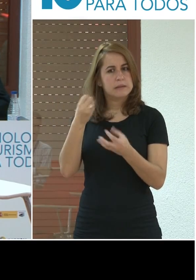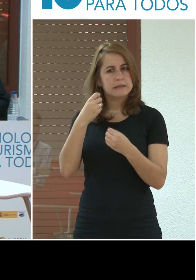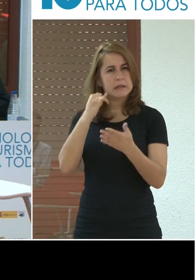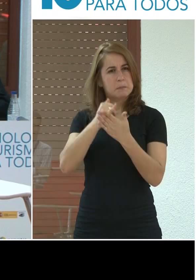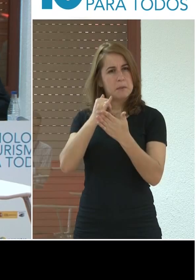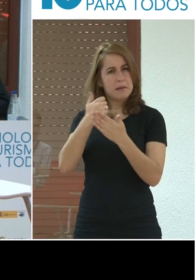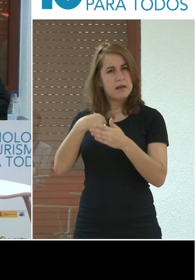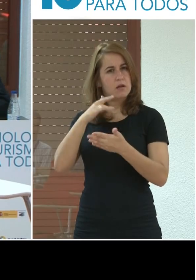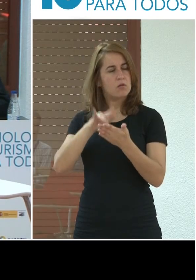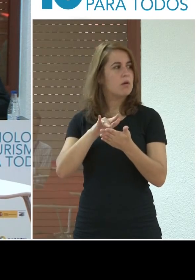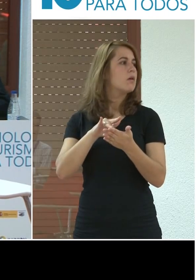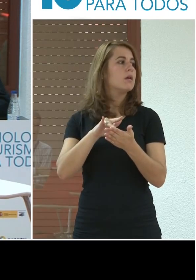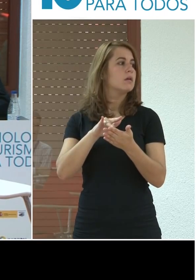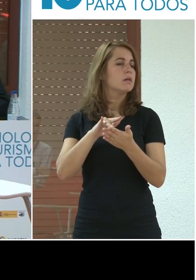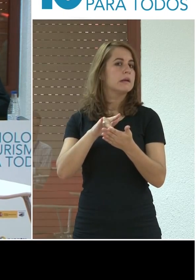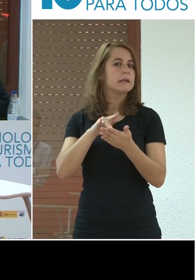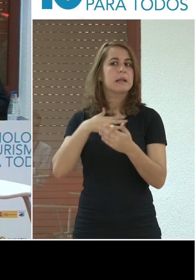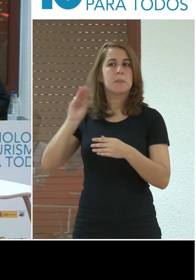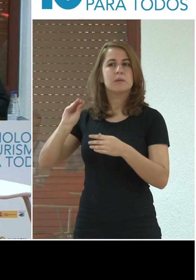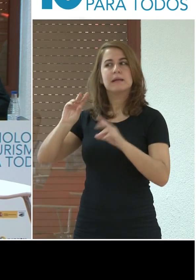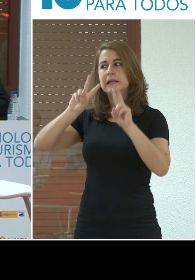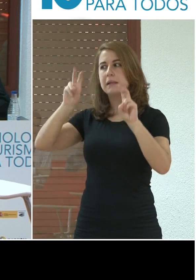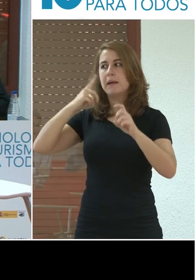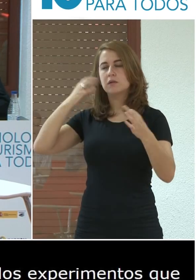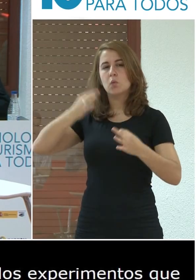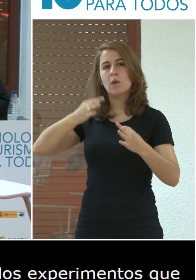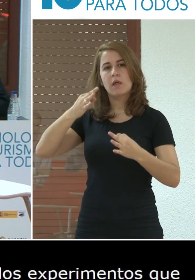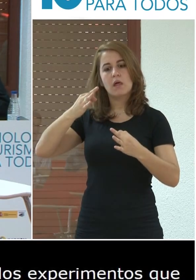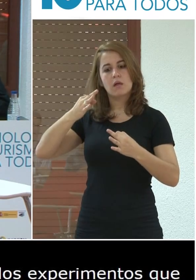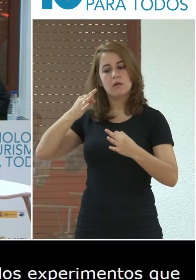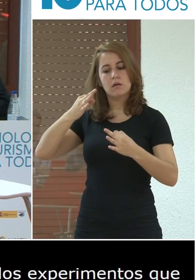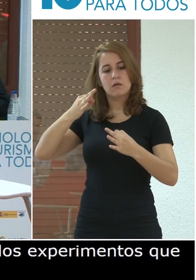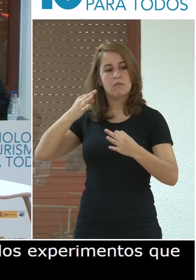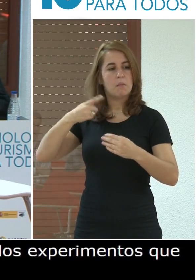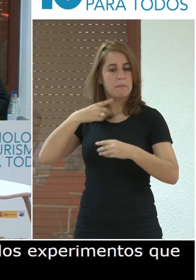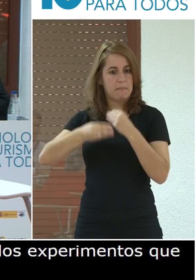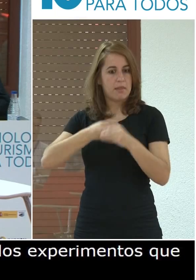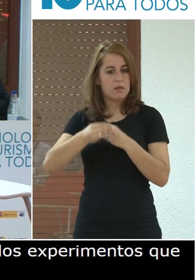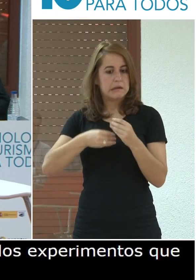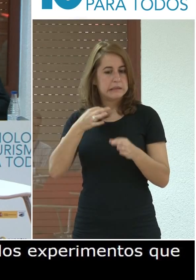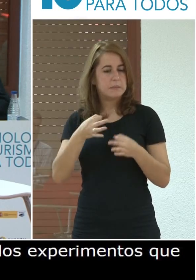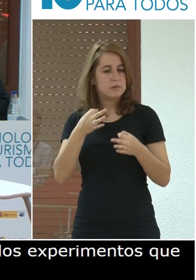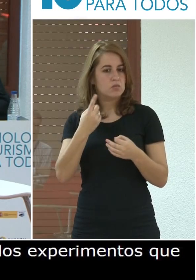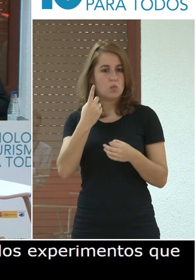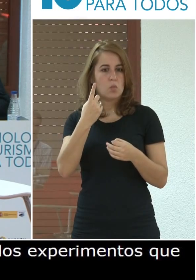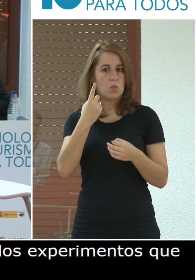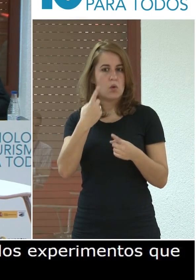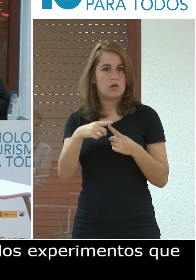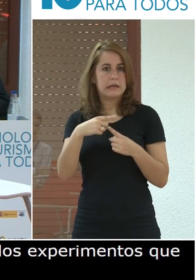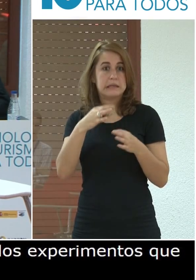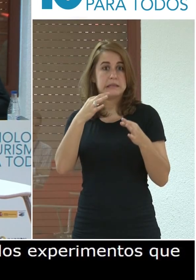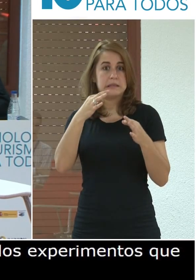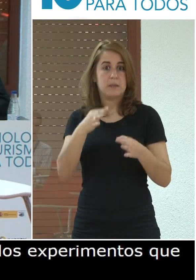The experiments you've carried out, I wonder about the security issue when it comes to doing this.